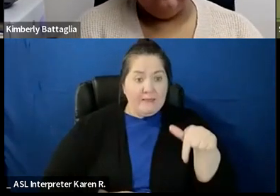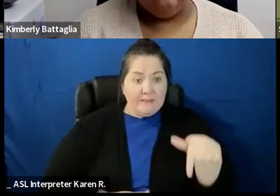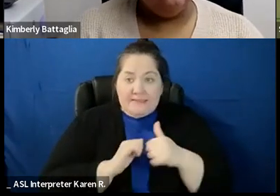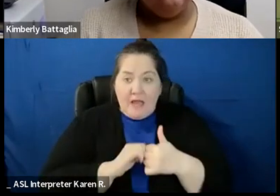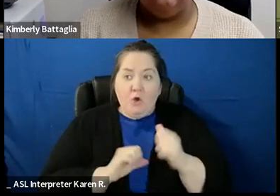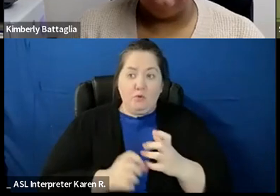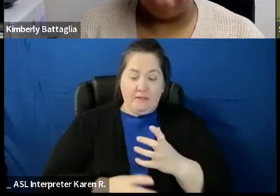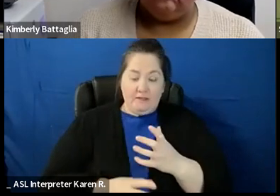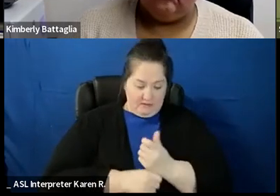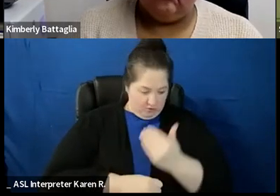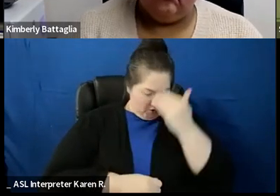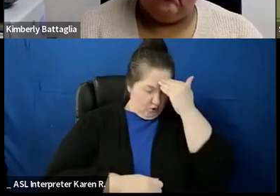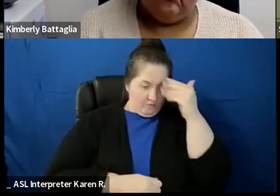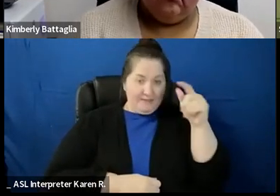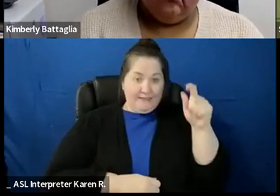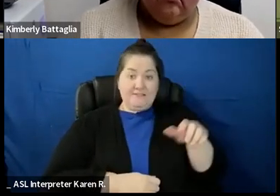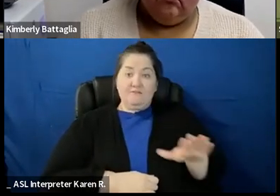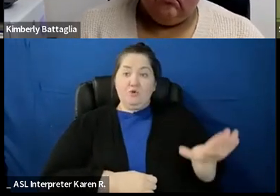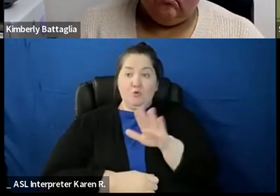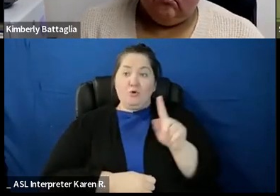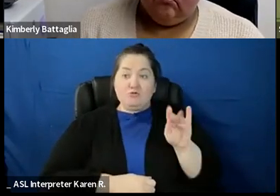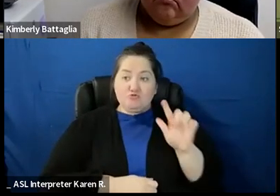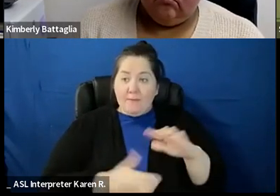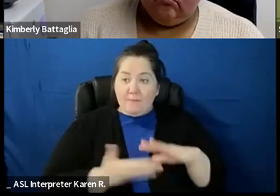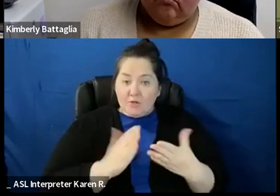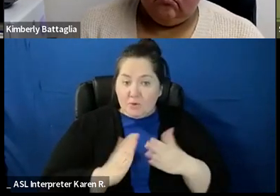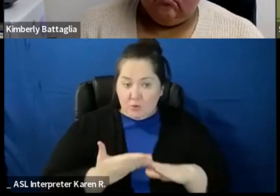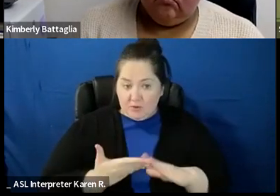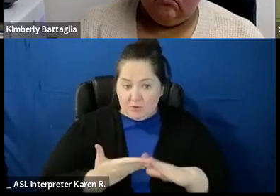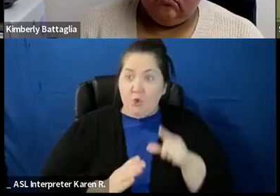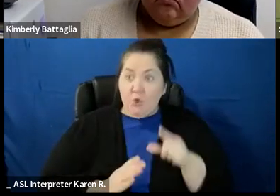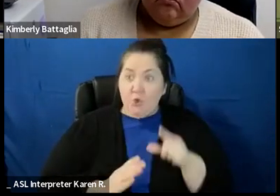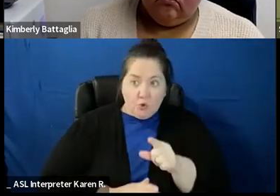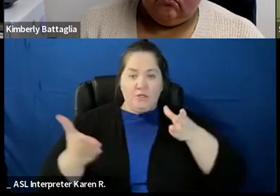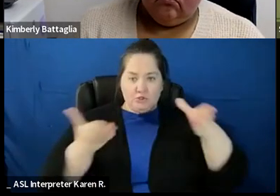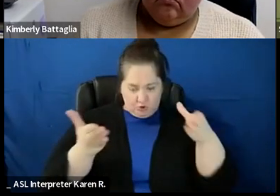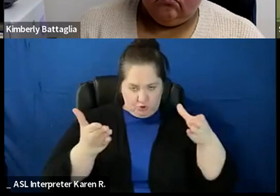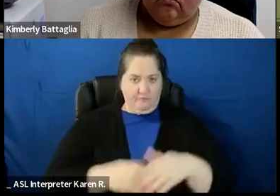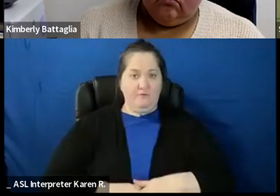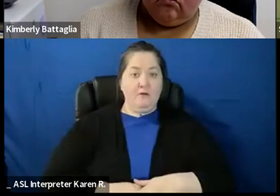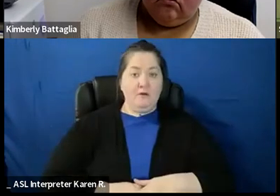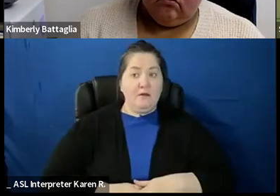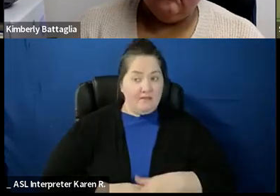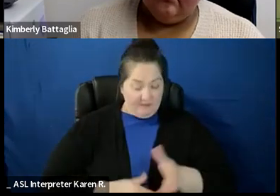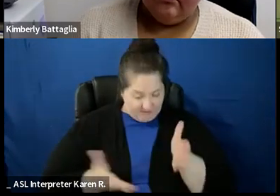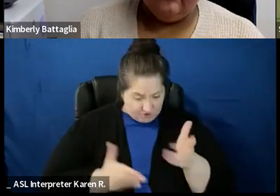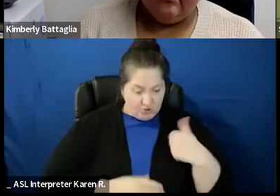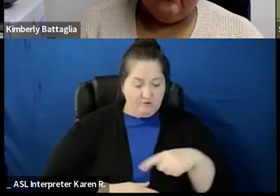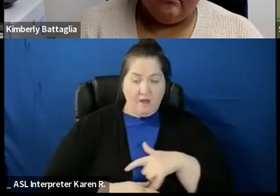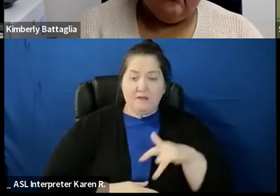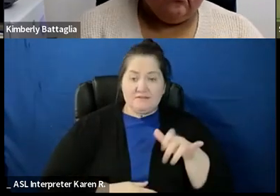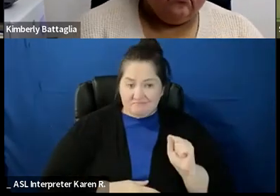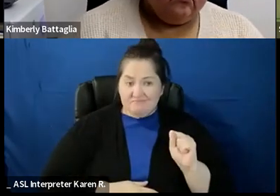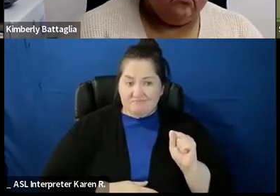to know the needs of the tribal communities that you serve. And that's the key thing. They do serve us. They do